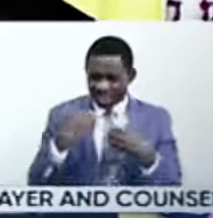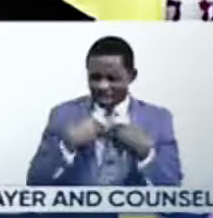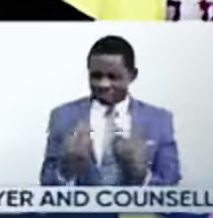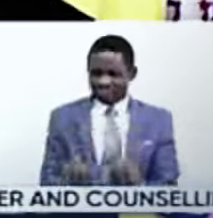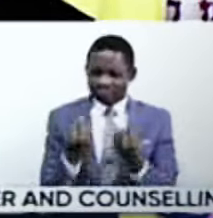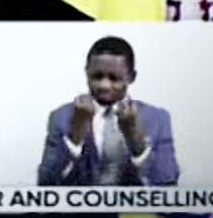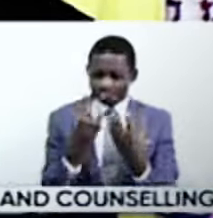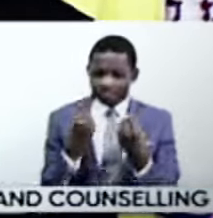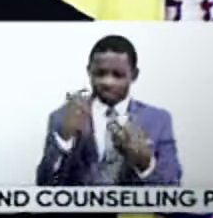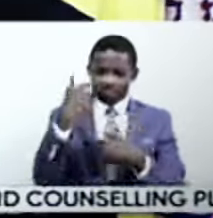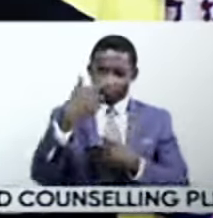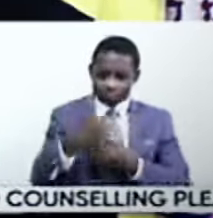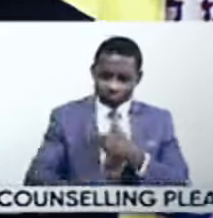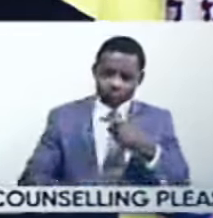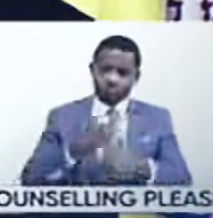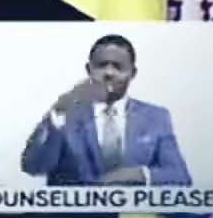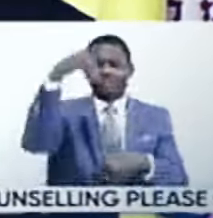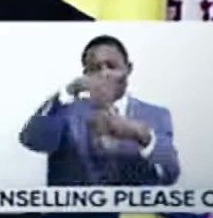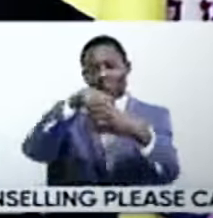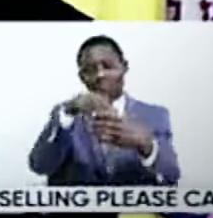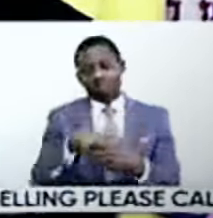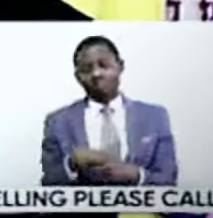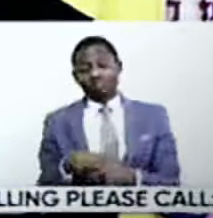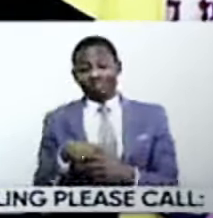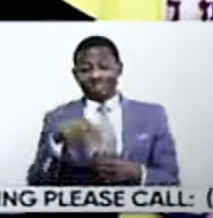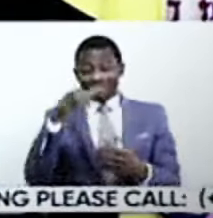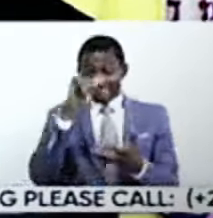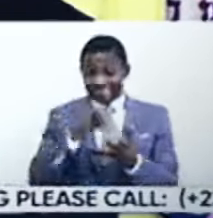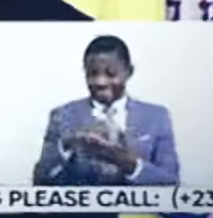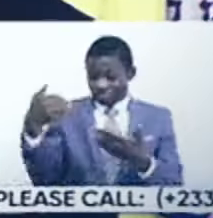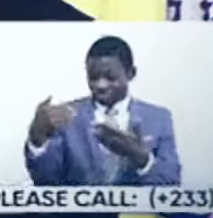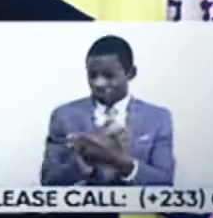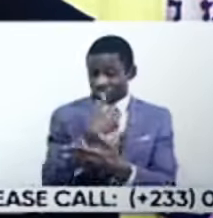grace. The new creation is loaded with